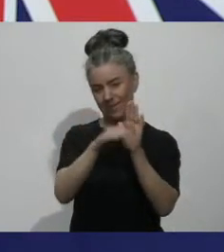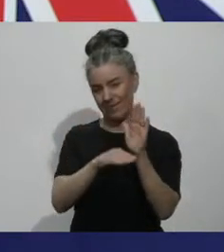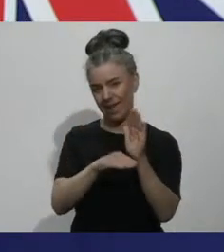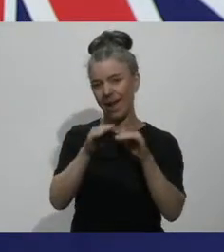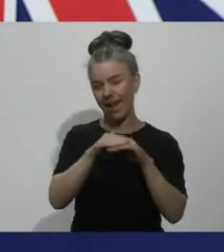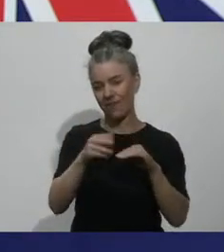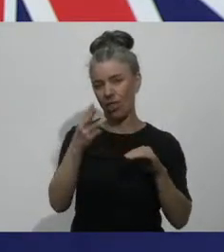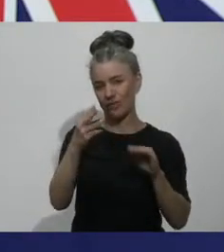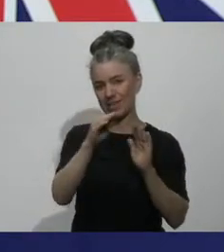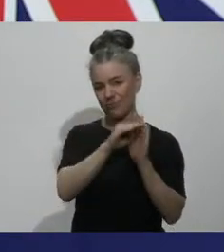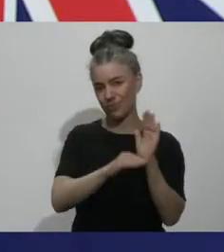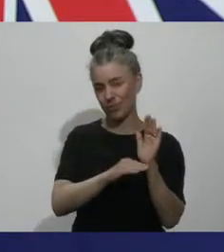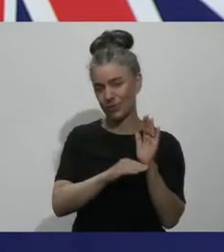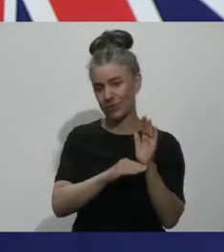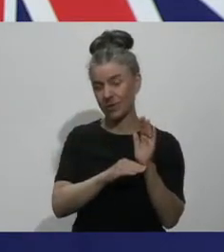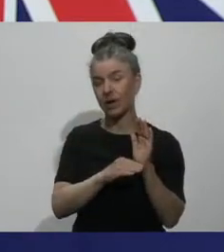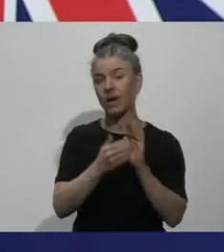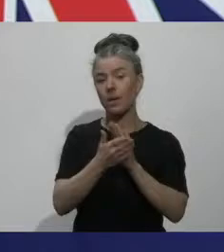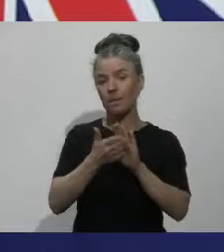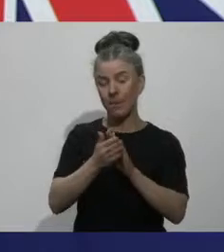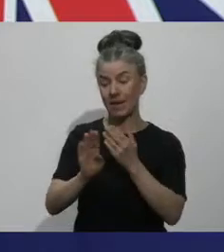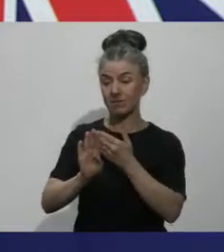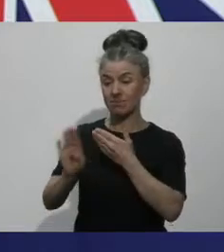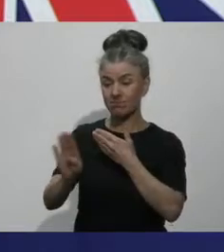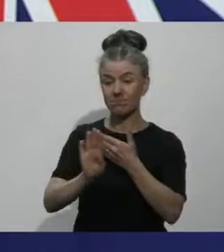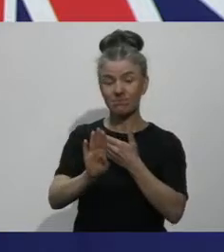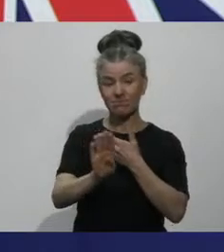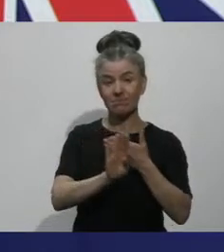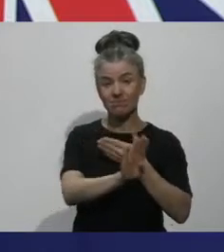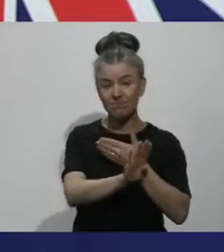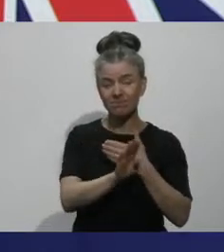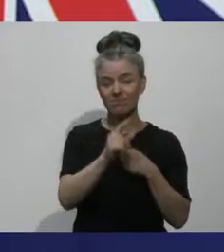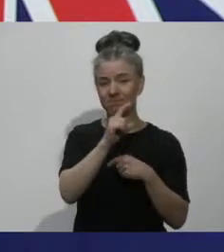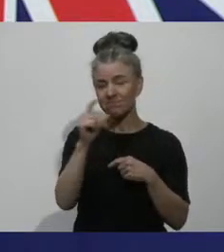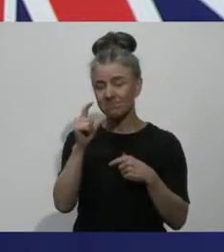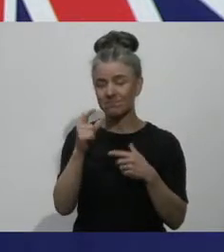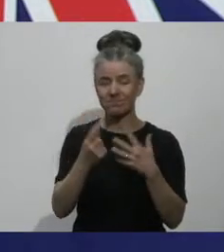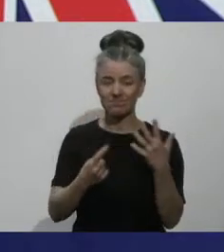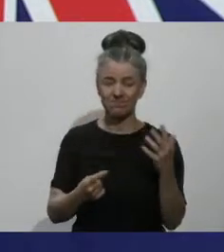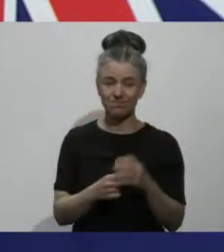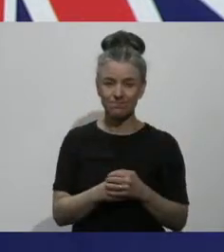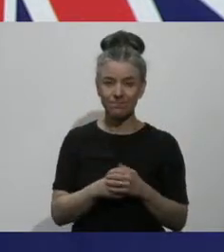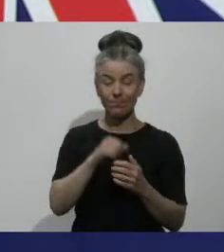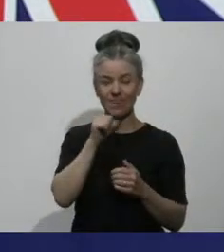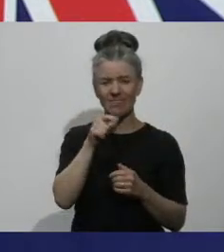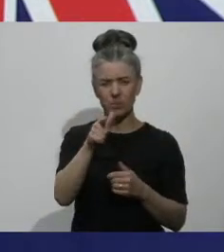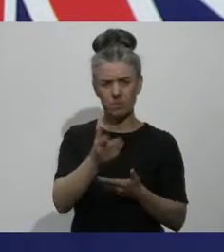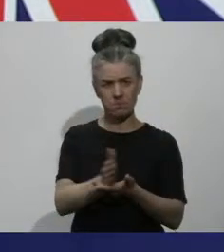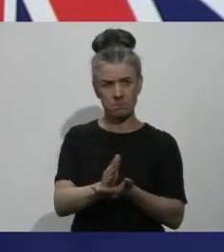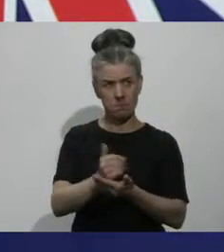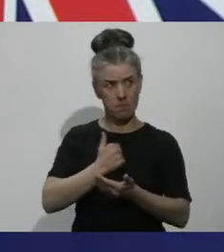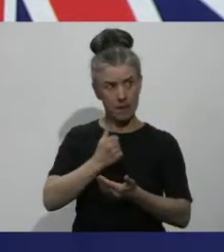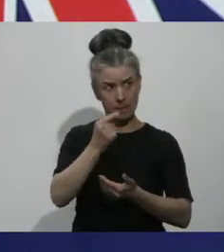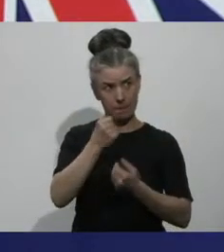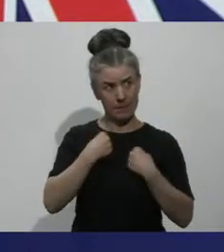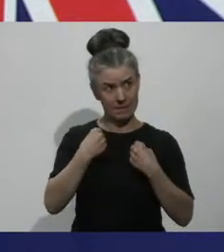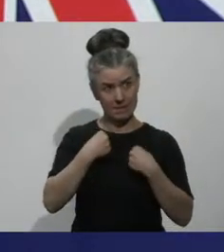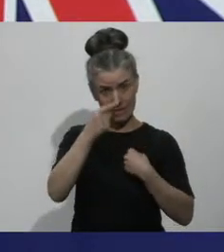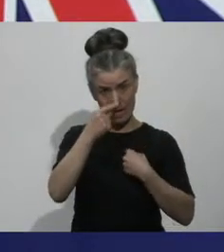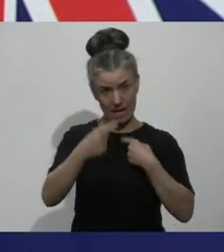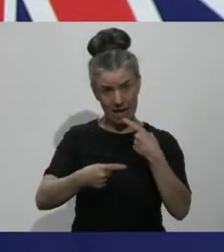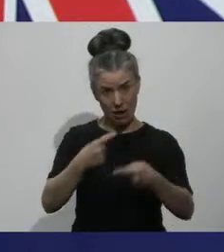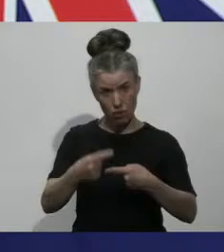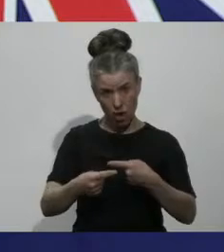3, which includes social distancing at work sites. If you have questions over whether your business can operate, please visit